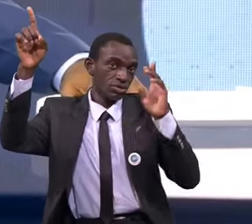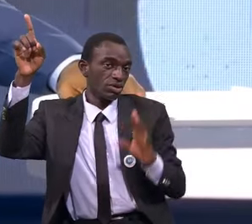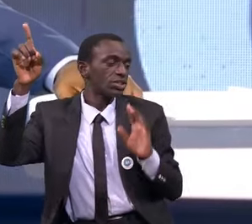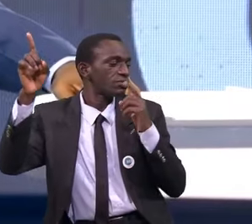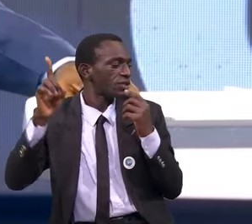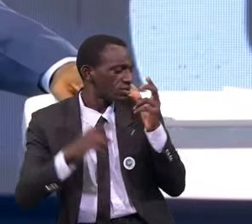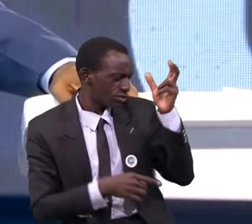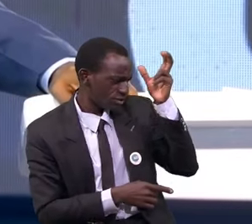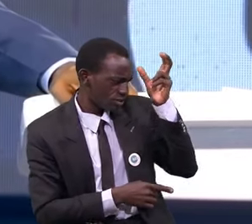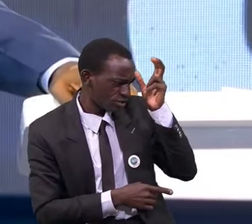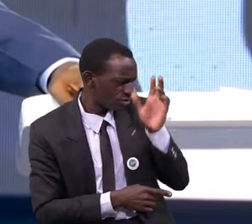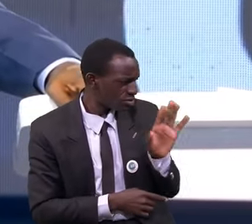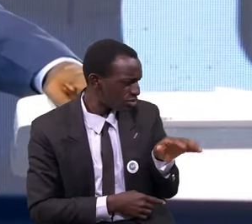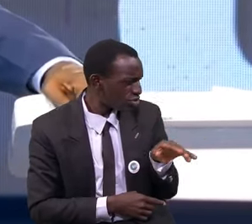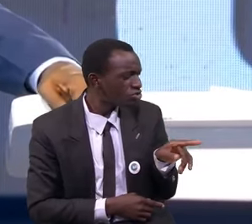touch him.